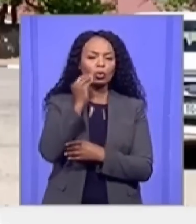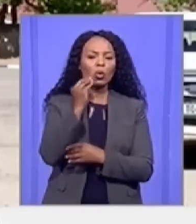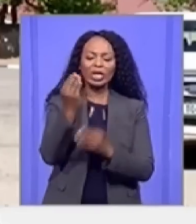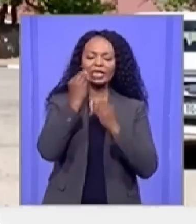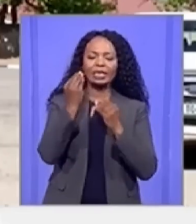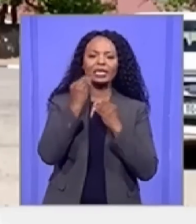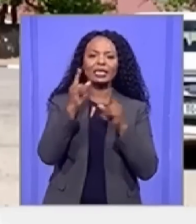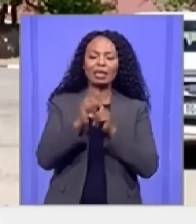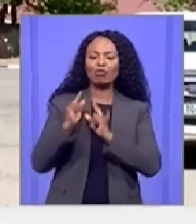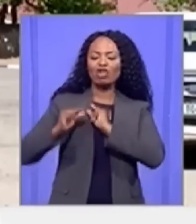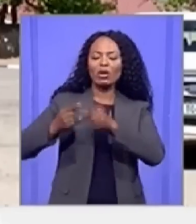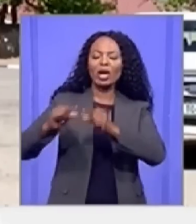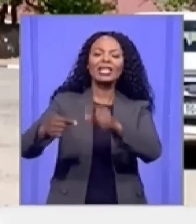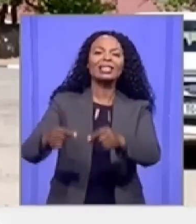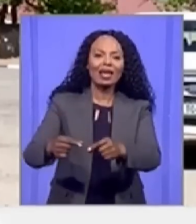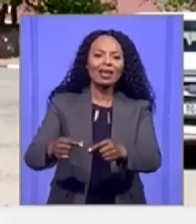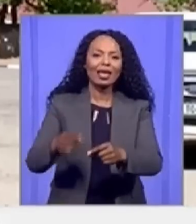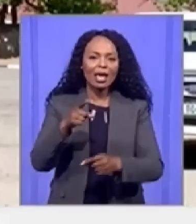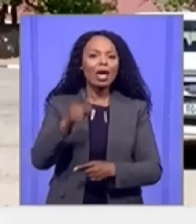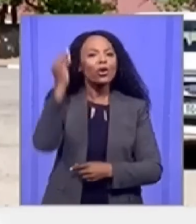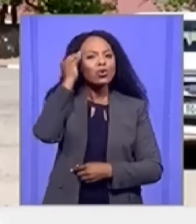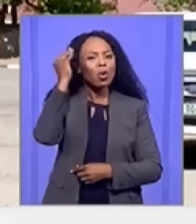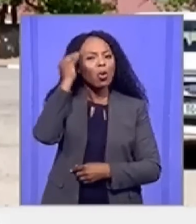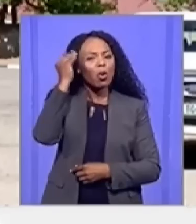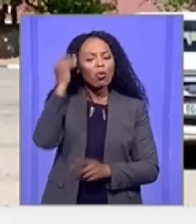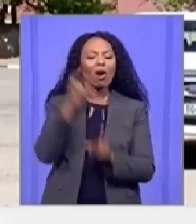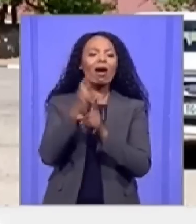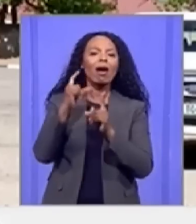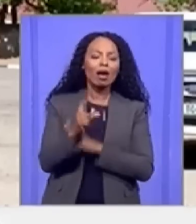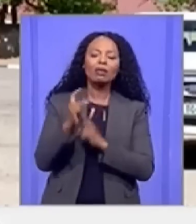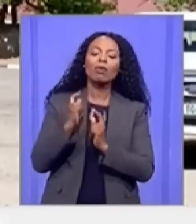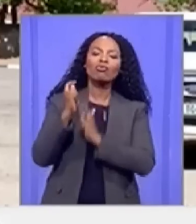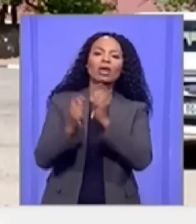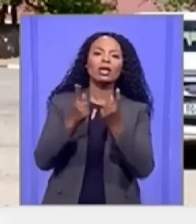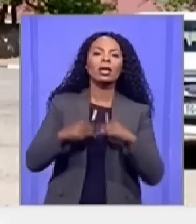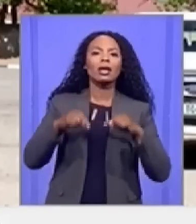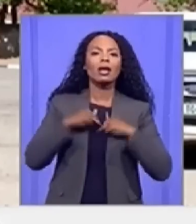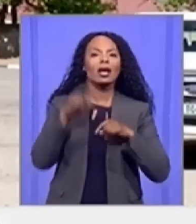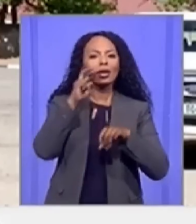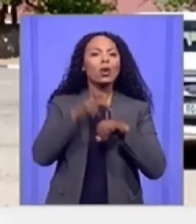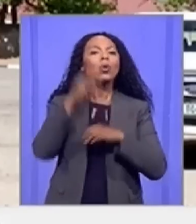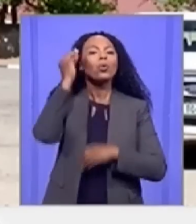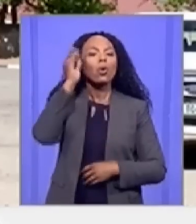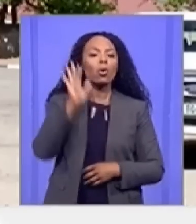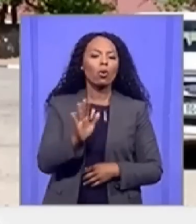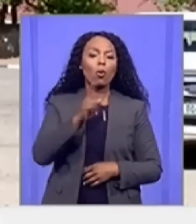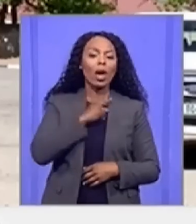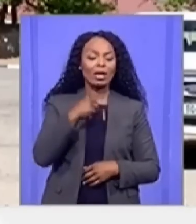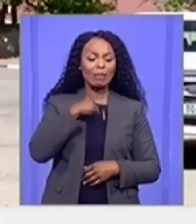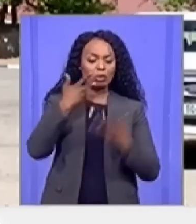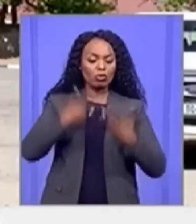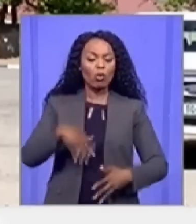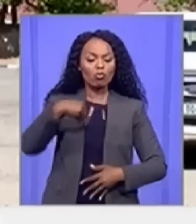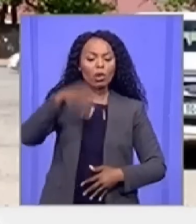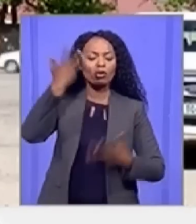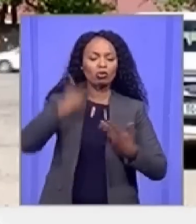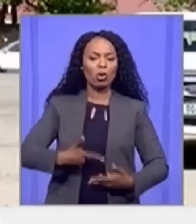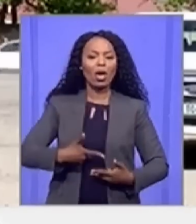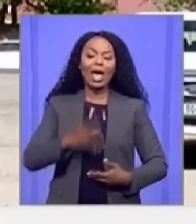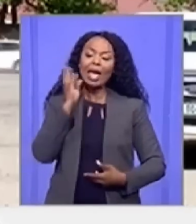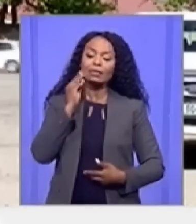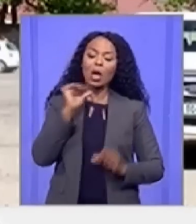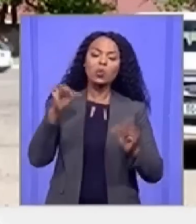bana ba rona ba kgone ho tseba le bona ka nalane ya rona hobane le rona ka Asian ke leng ho yona ke nana ha ke na tsebo e